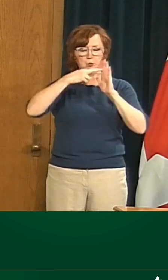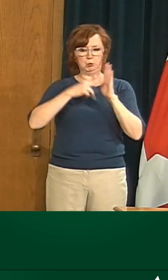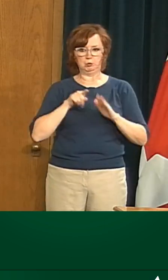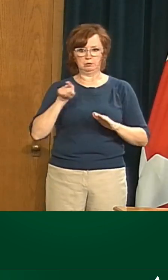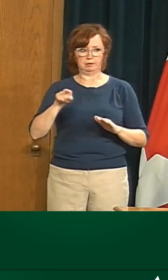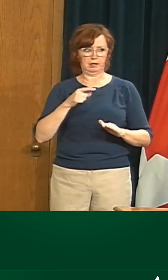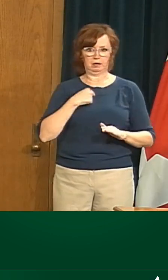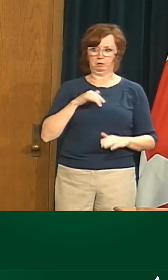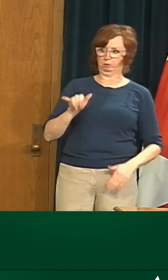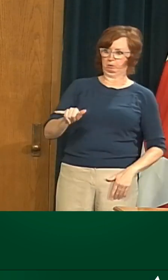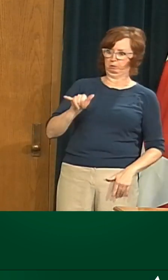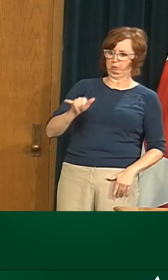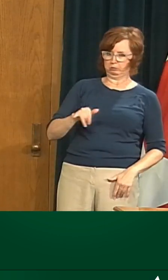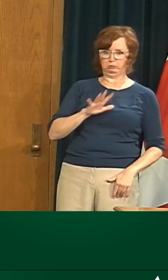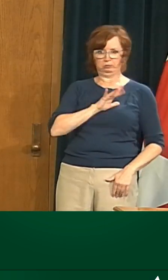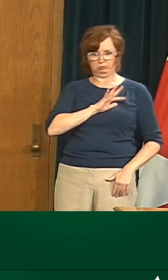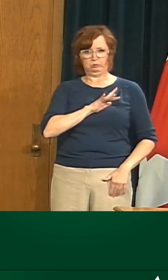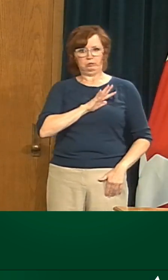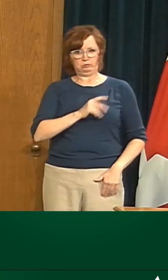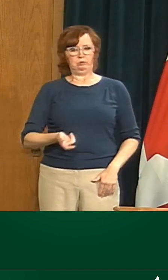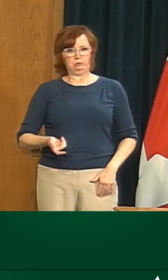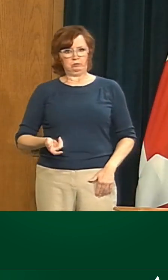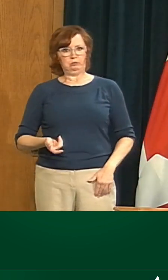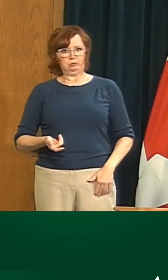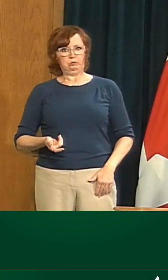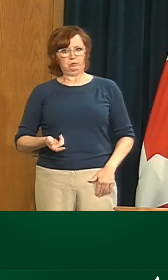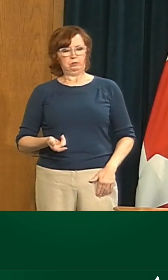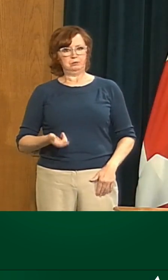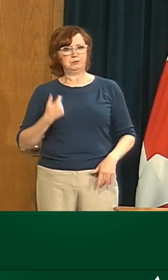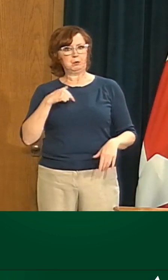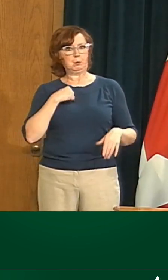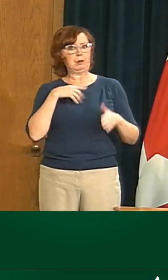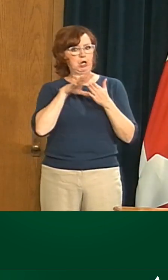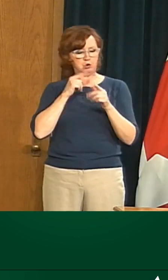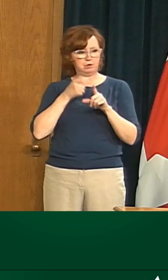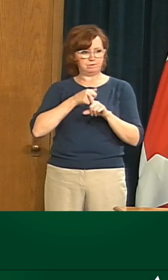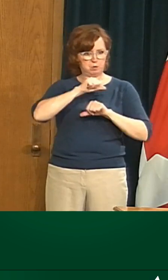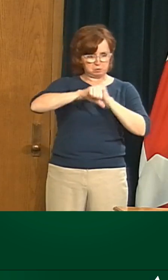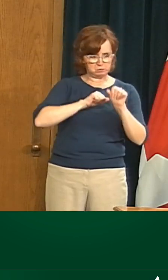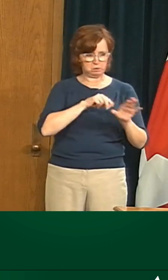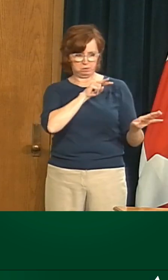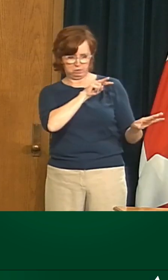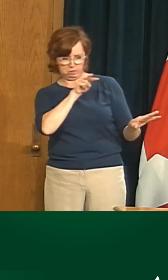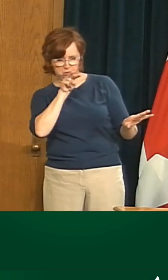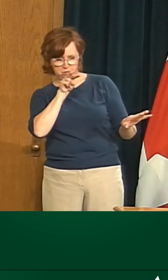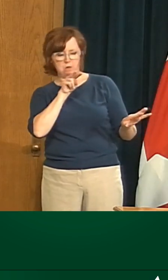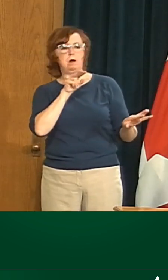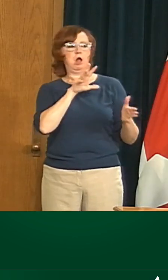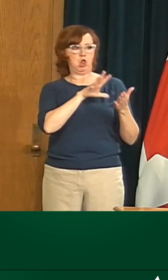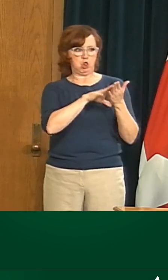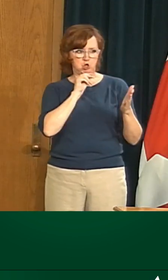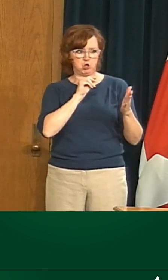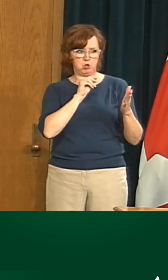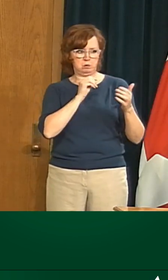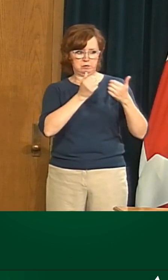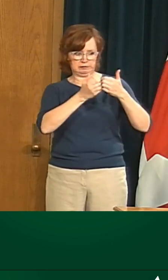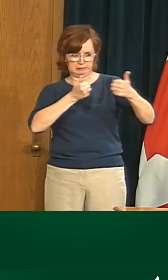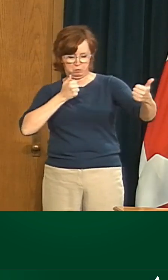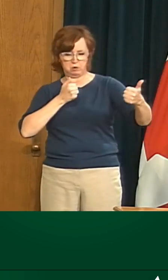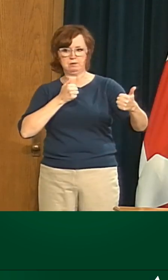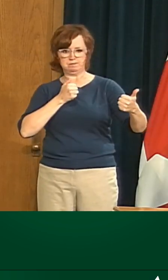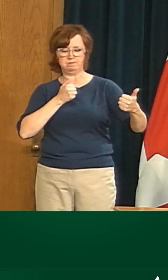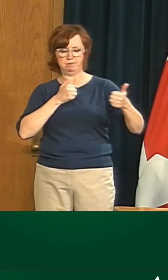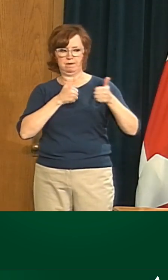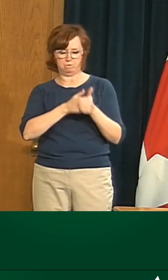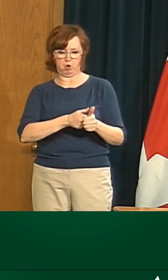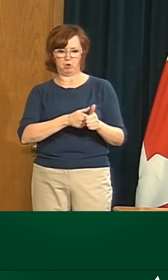practices that we see all around us. And certainly if we see cases, like the Premier said, we will go deep into as